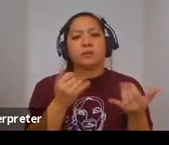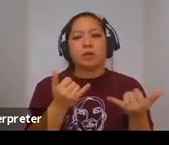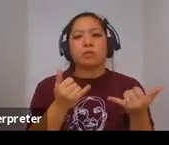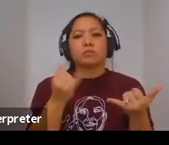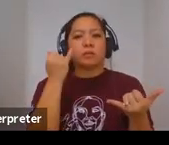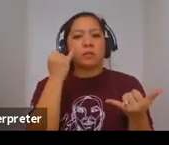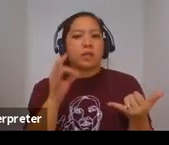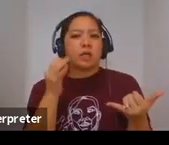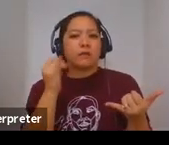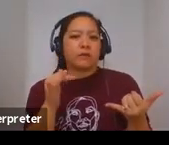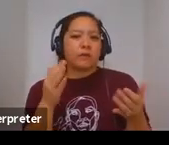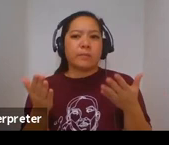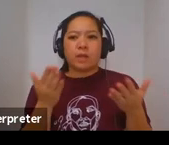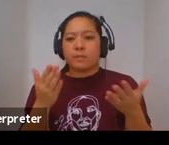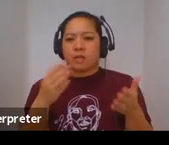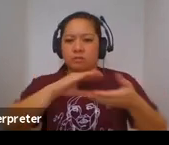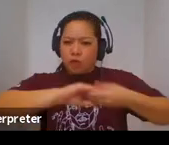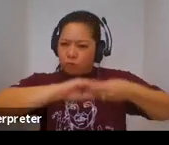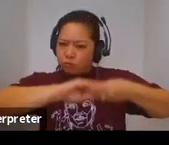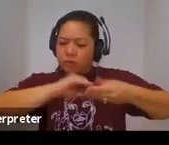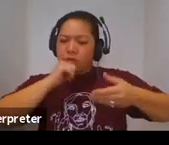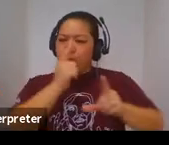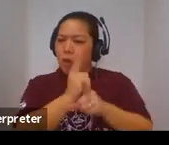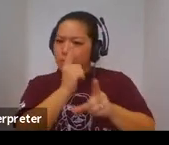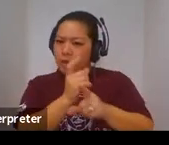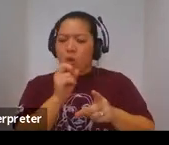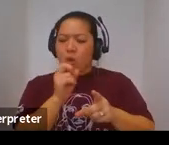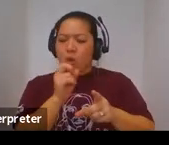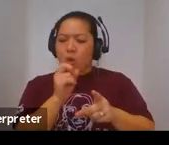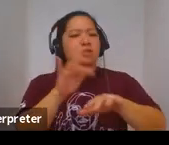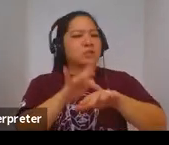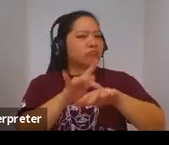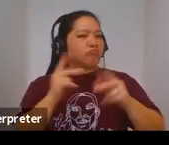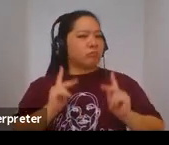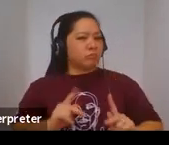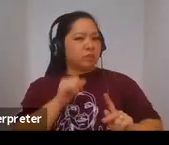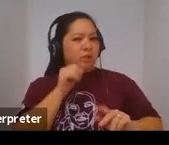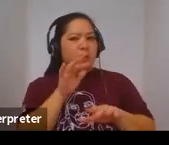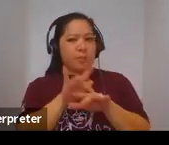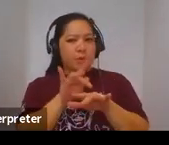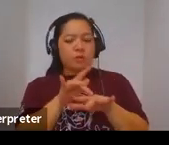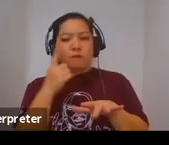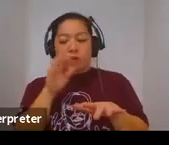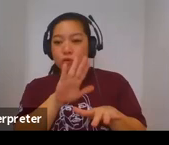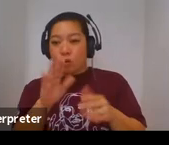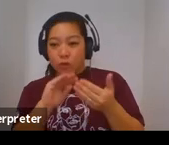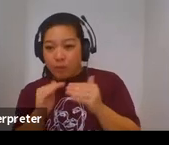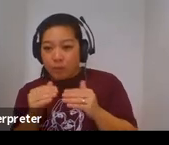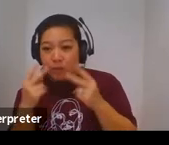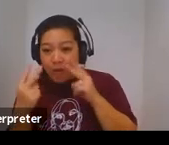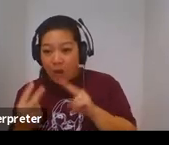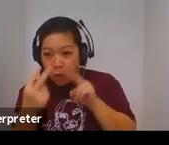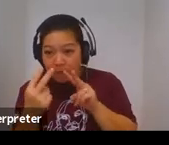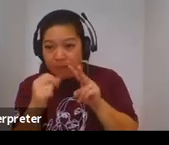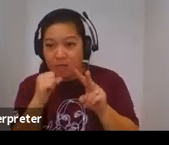If shaking hands is not appropriate, if physical touch is not appropriate for in your community, direct eye contact is